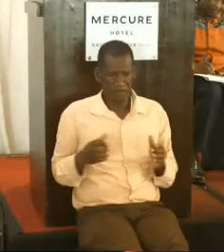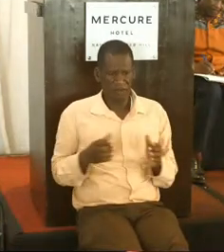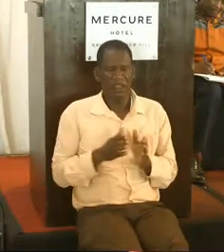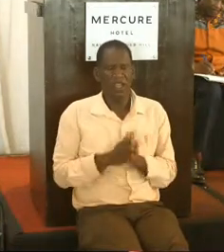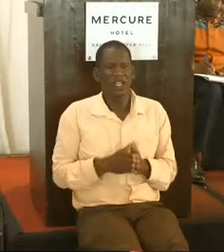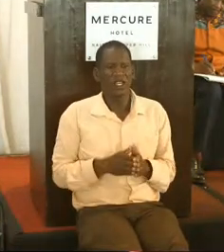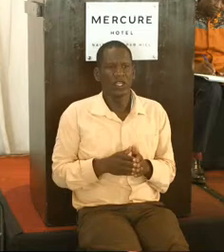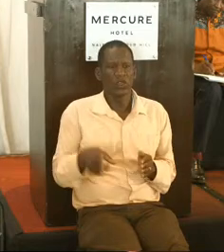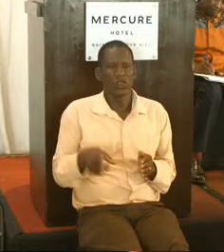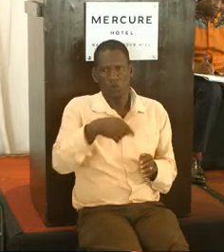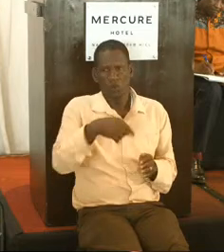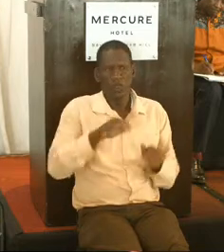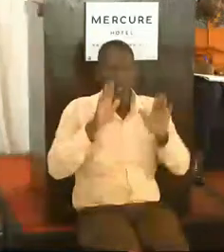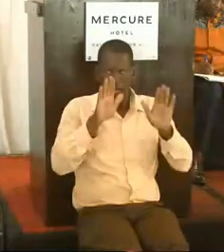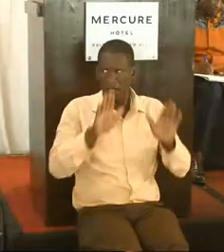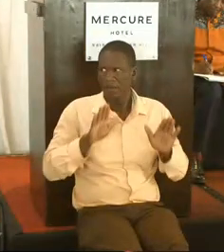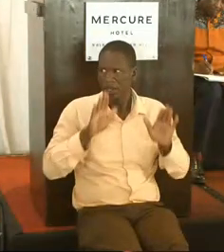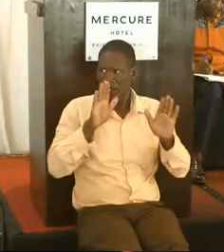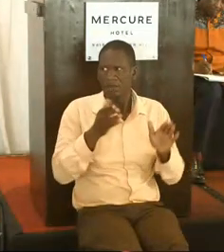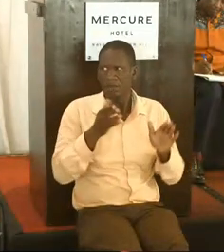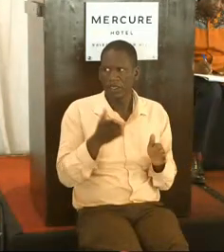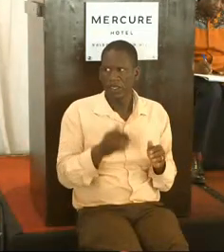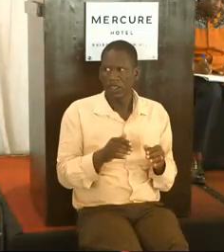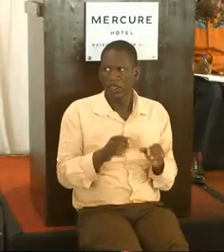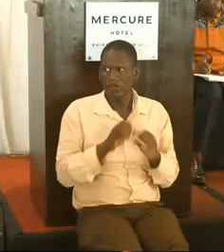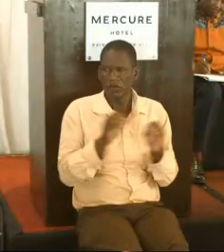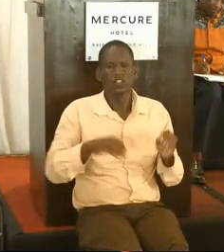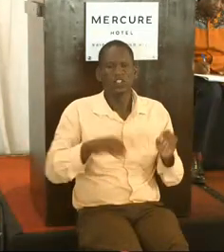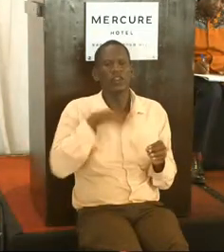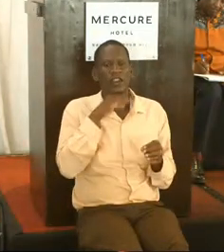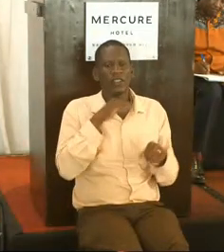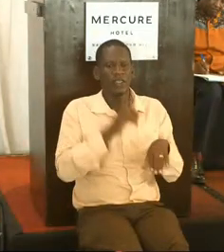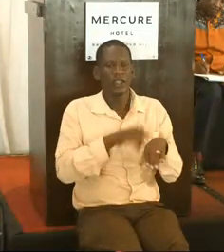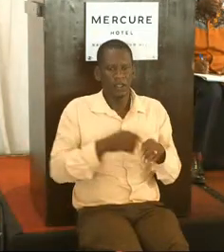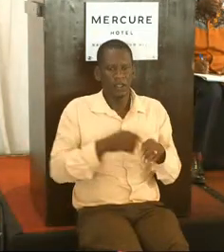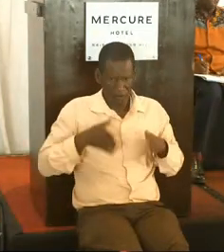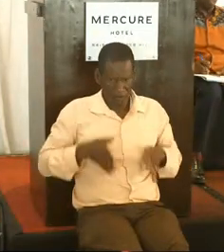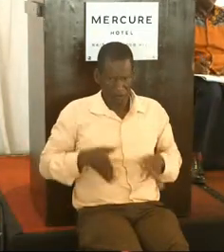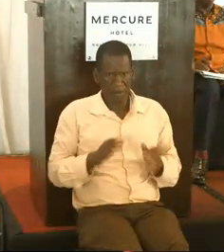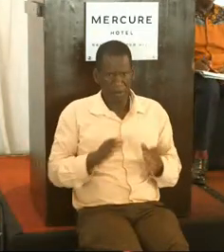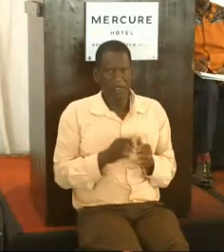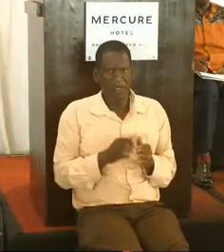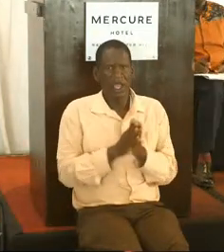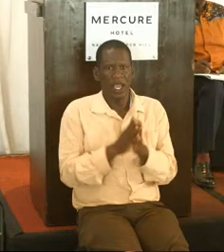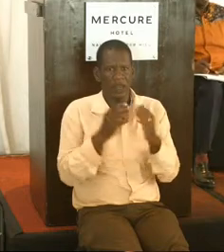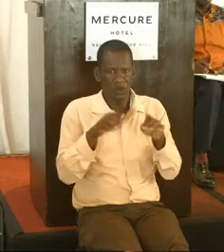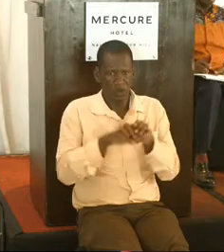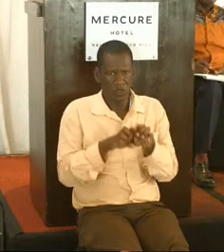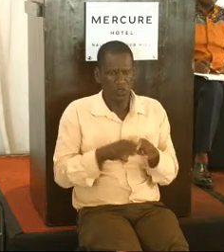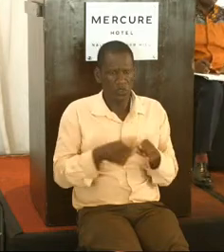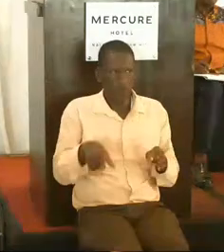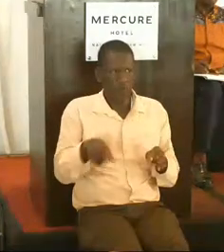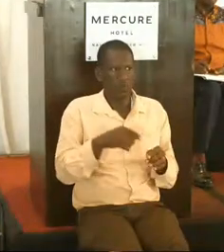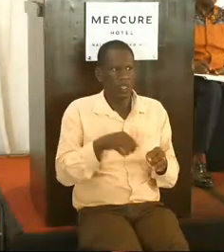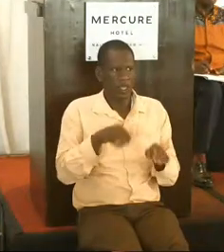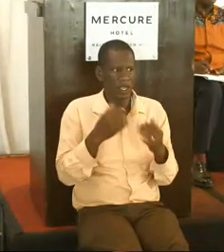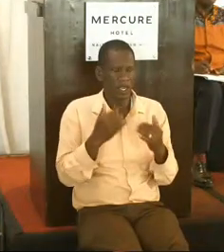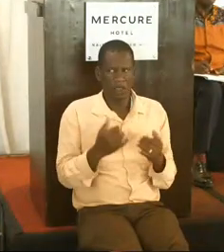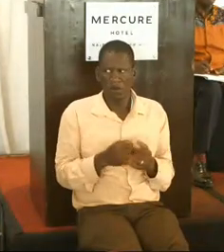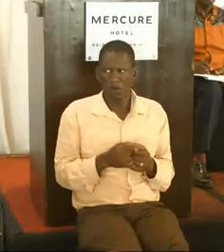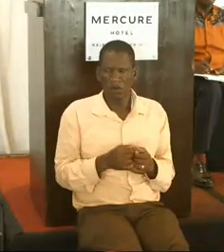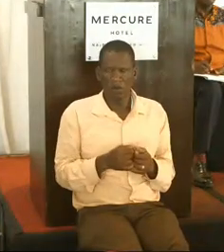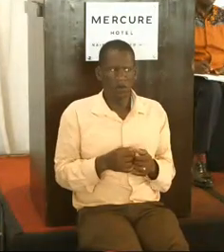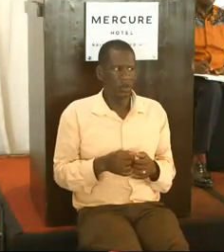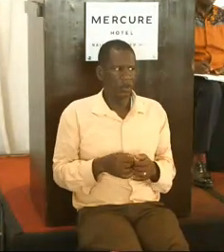and we are campaigning there for zero deaths during deliveries and yet we are also burning now the